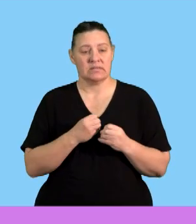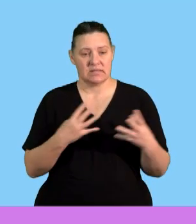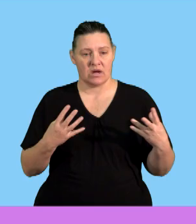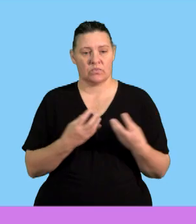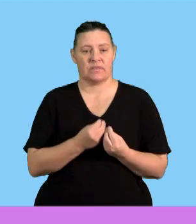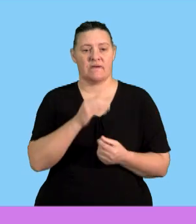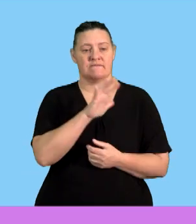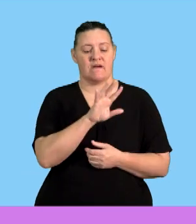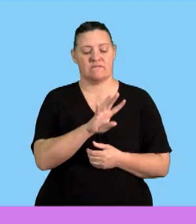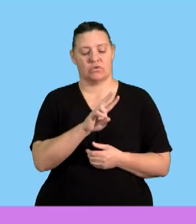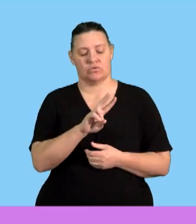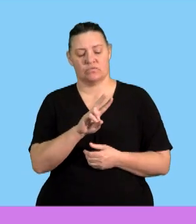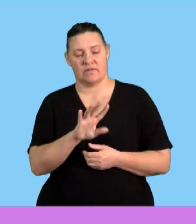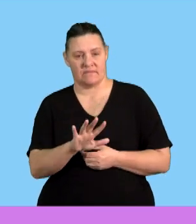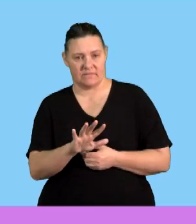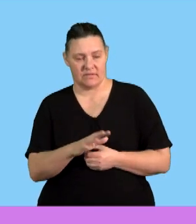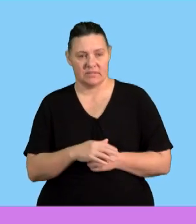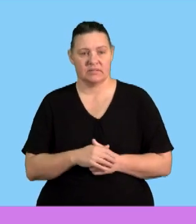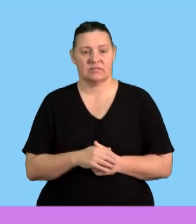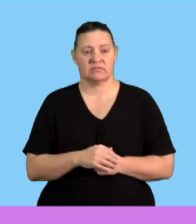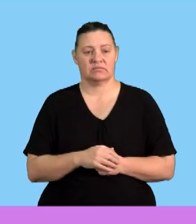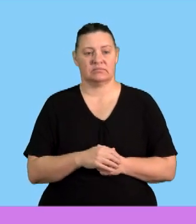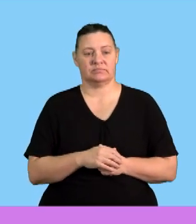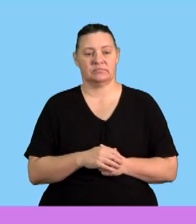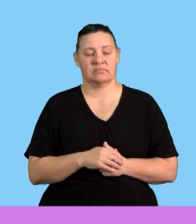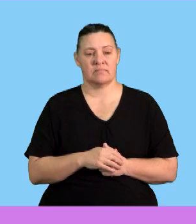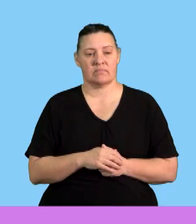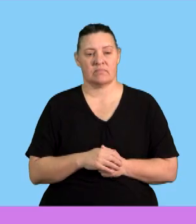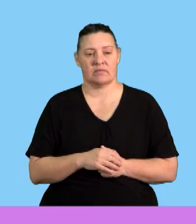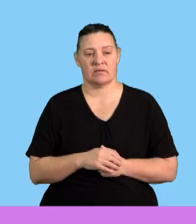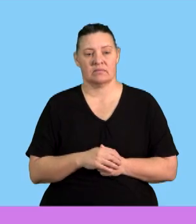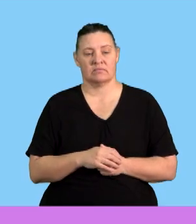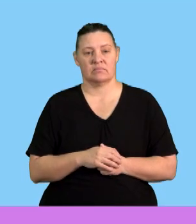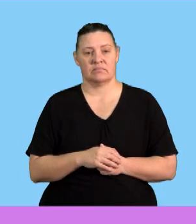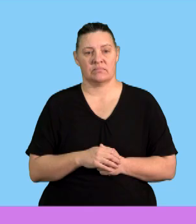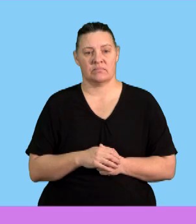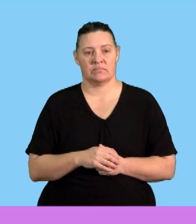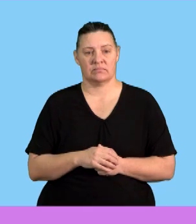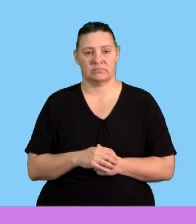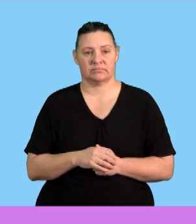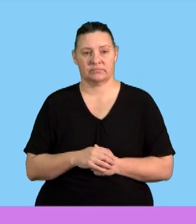second year. So now, the second year, the initial amount changed to